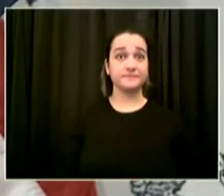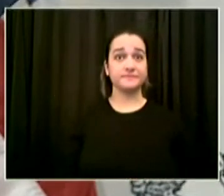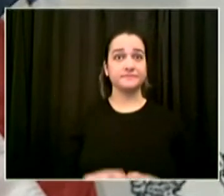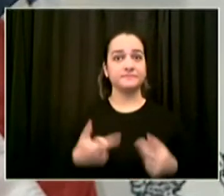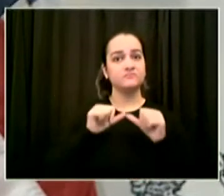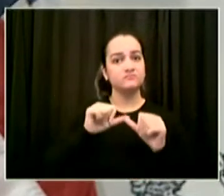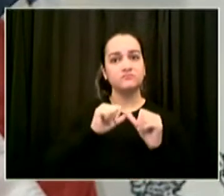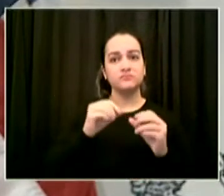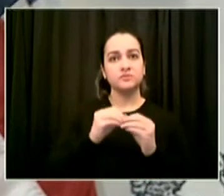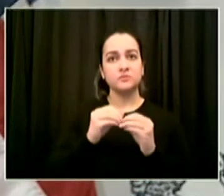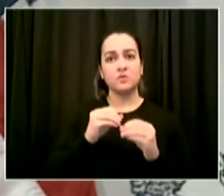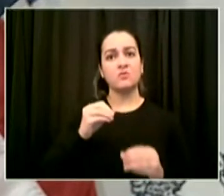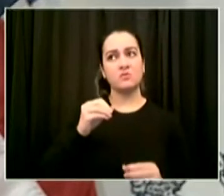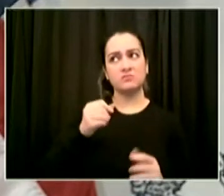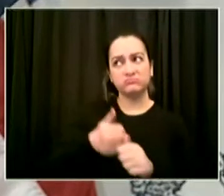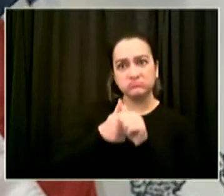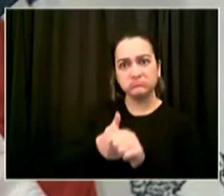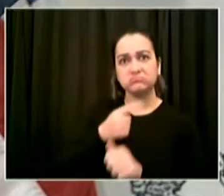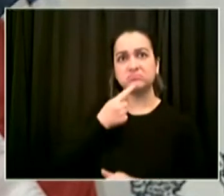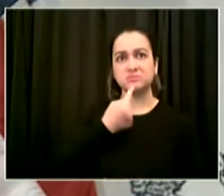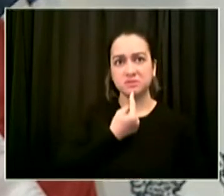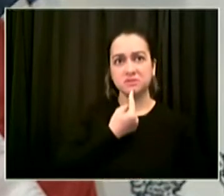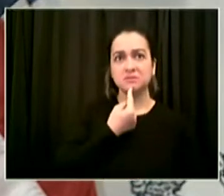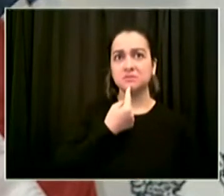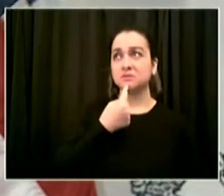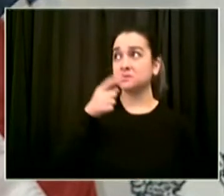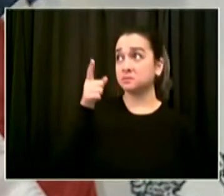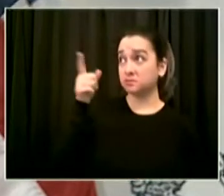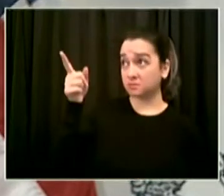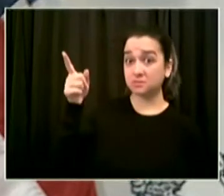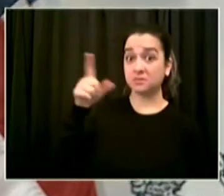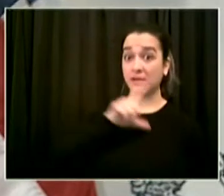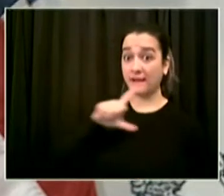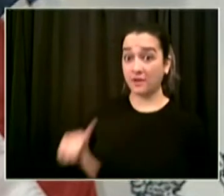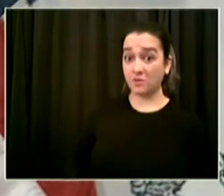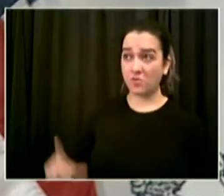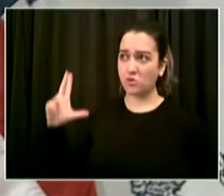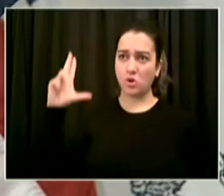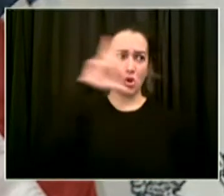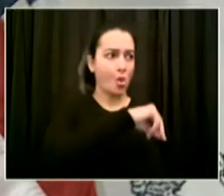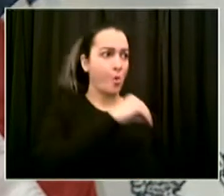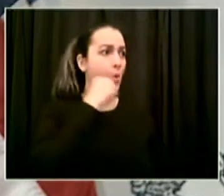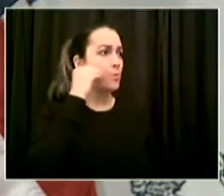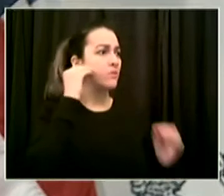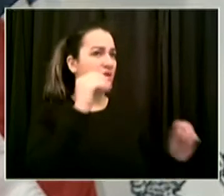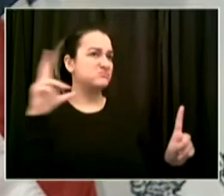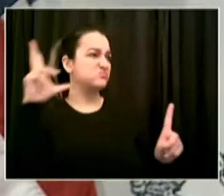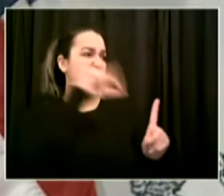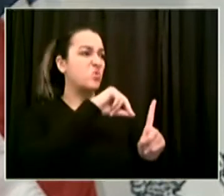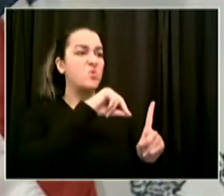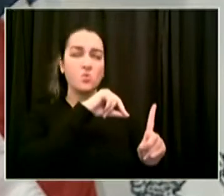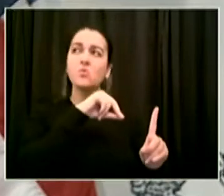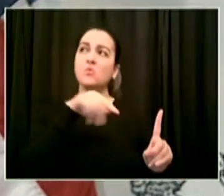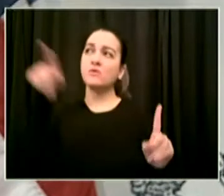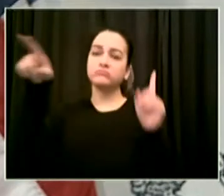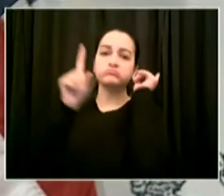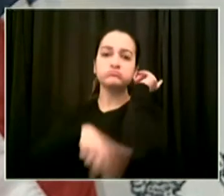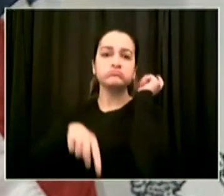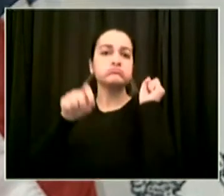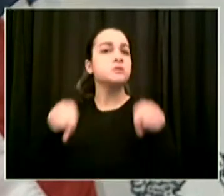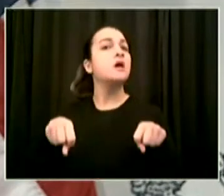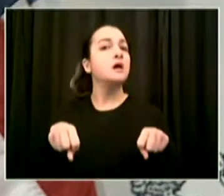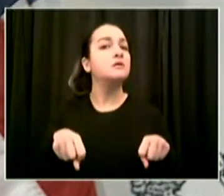discrimination should call 311 because we need to follow up on those cases, and there are real penalties. If someone's been discriminated